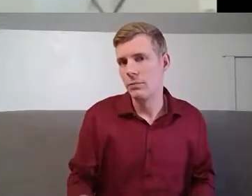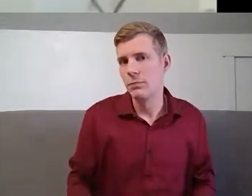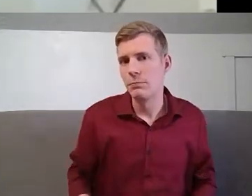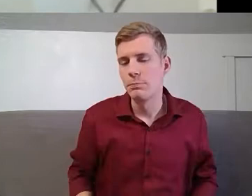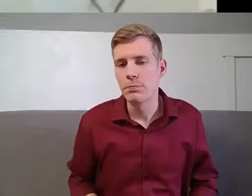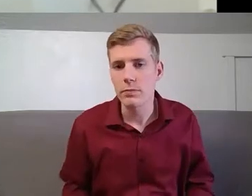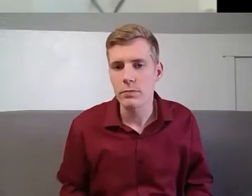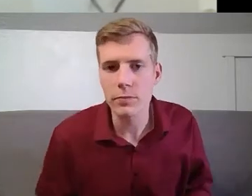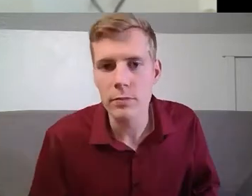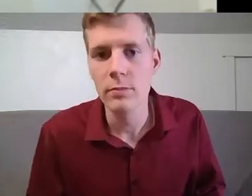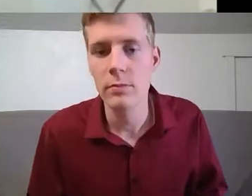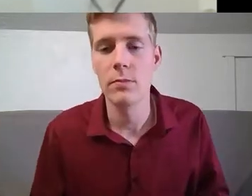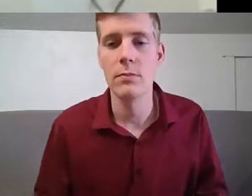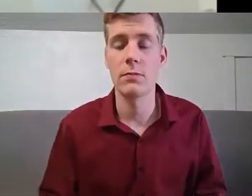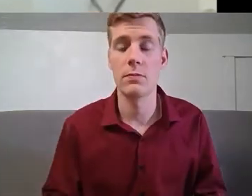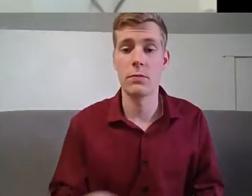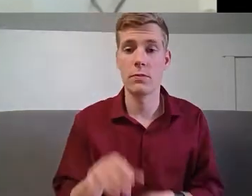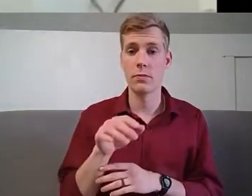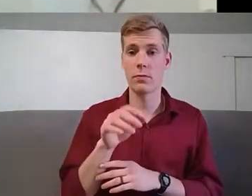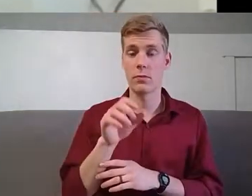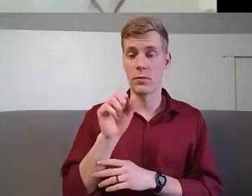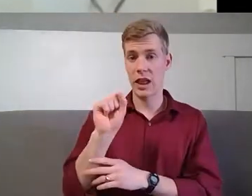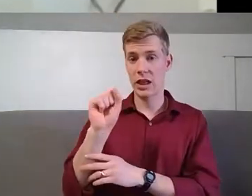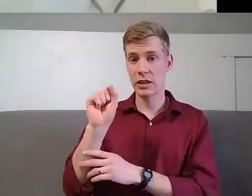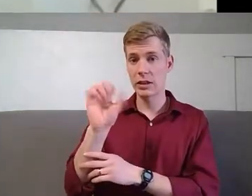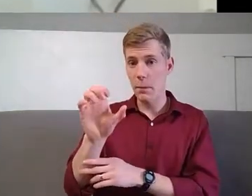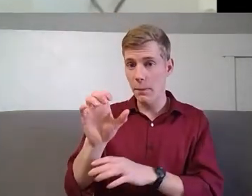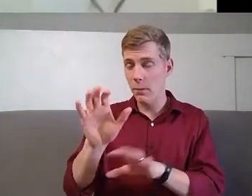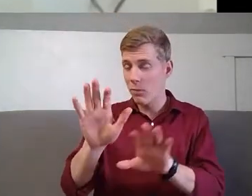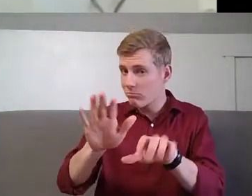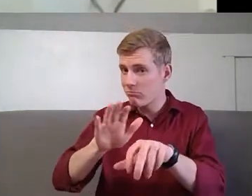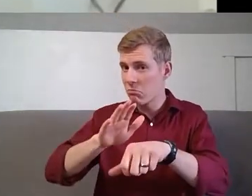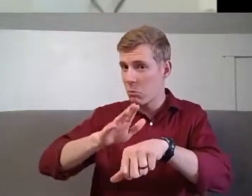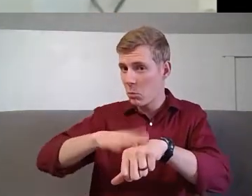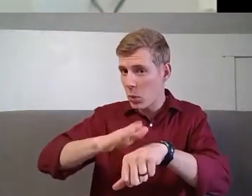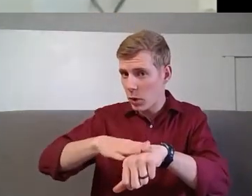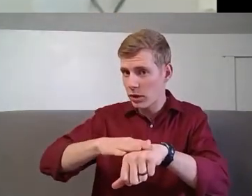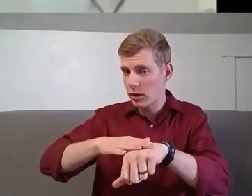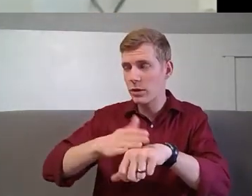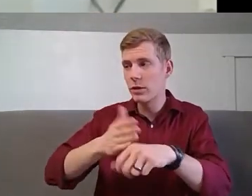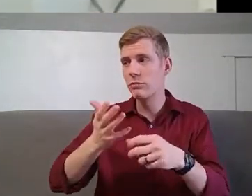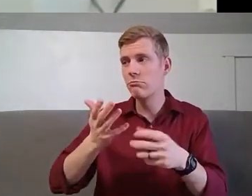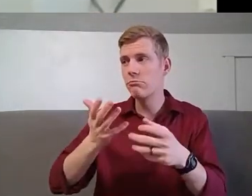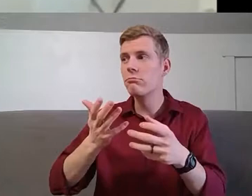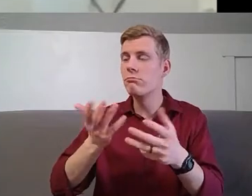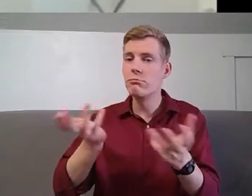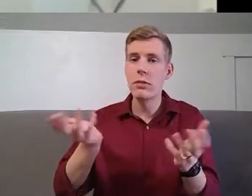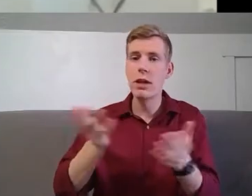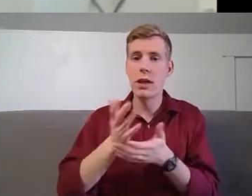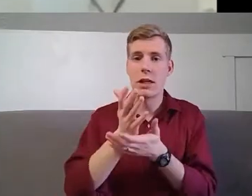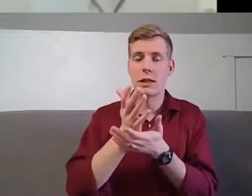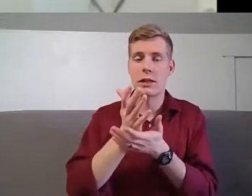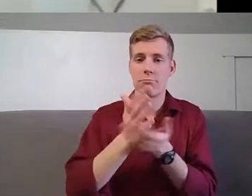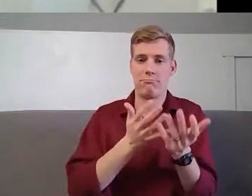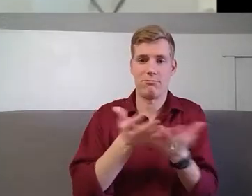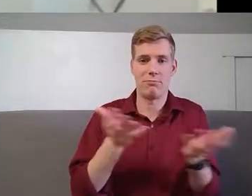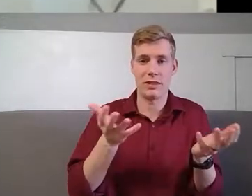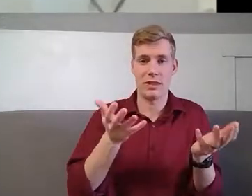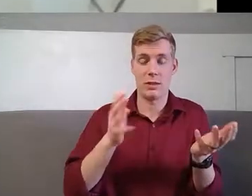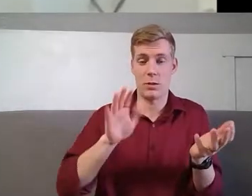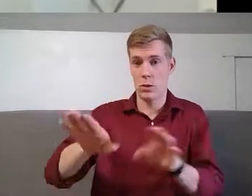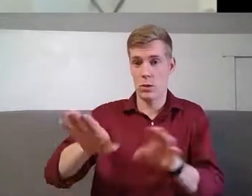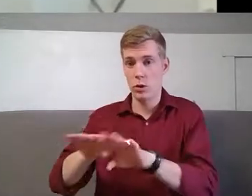It is one that I do caution people, because there are some things that you may not want your